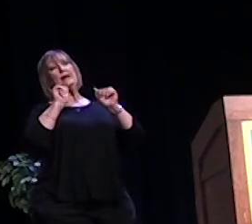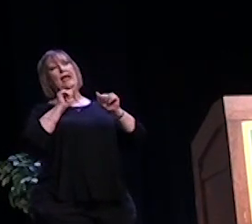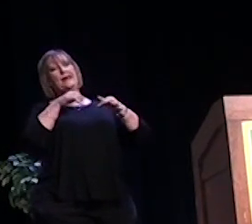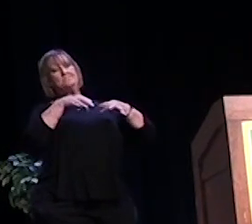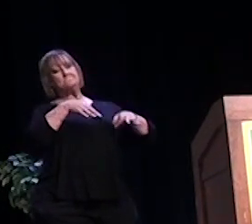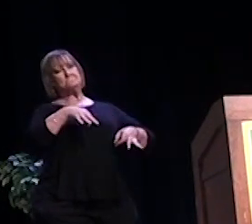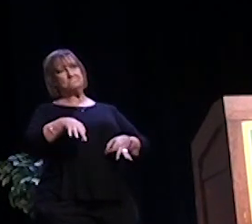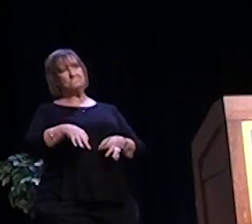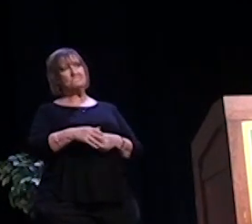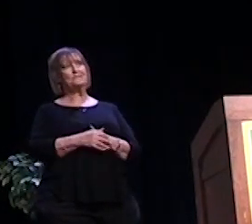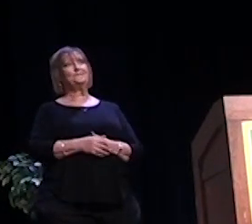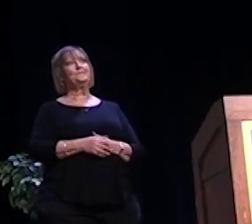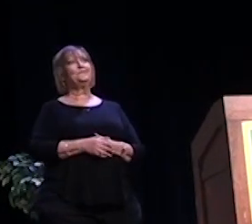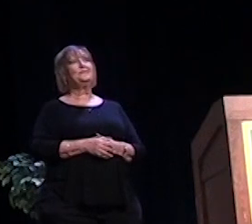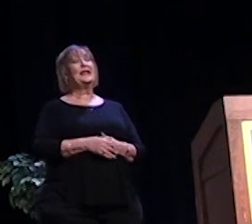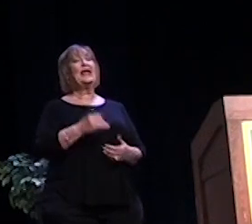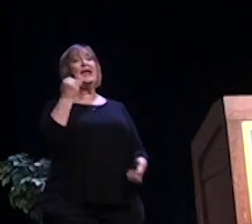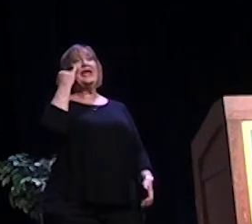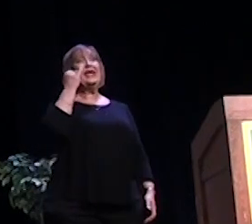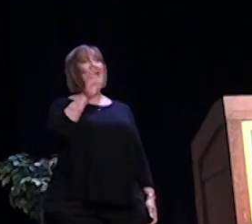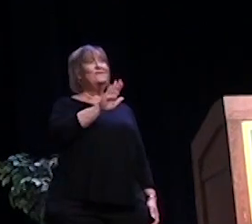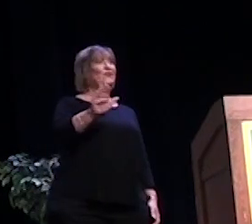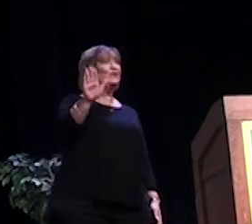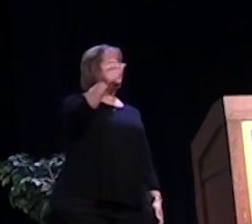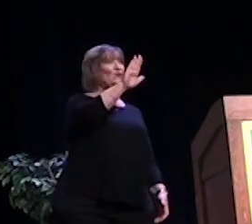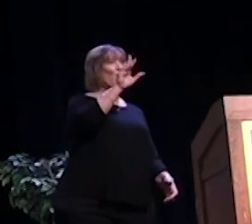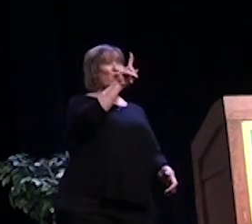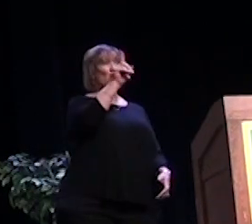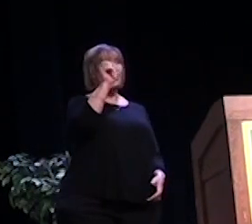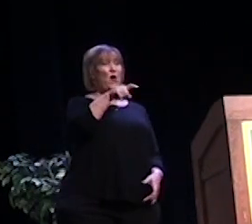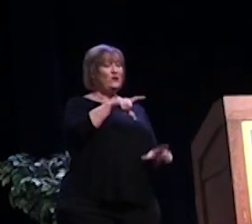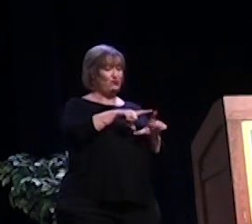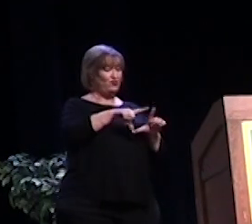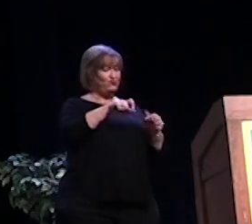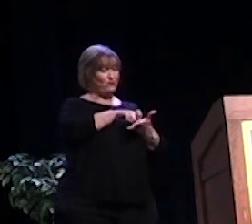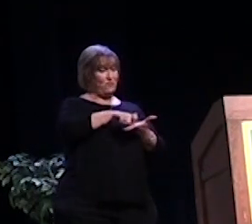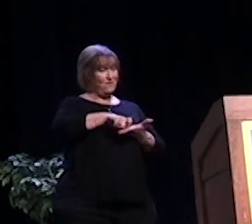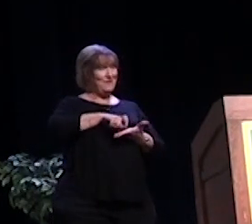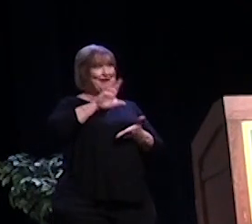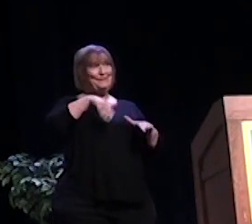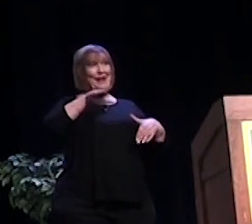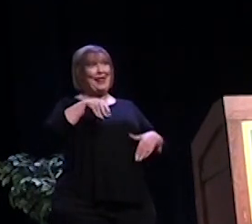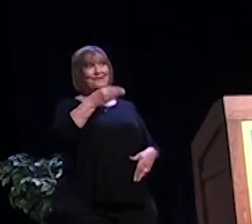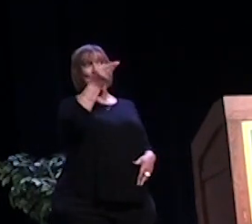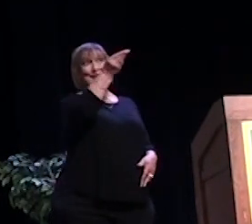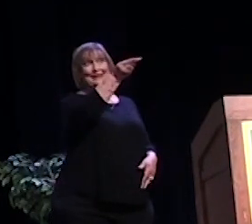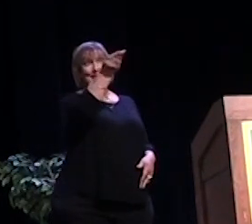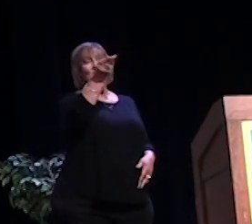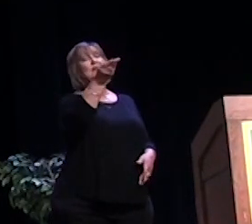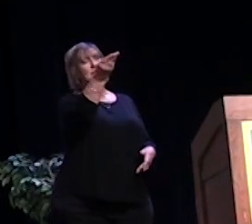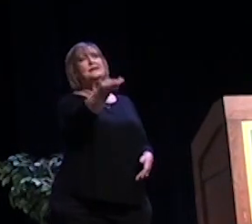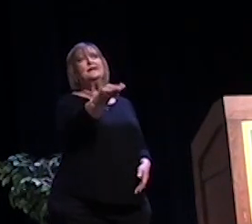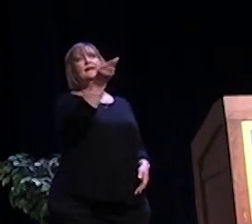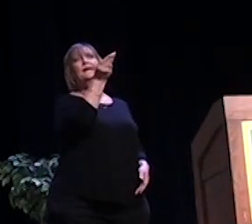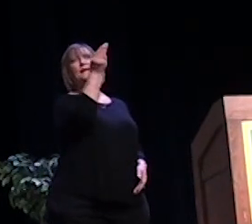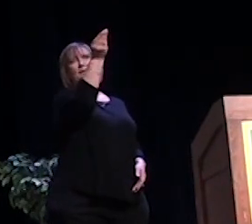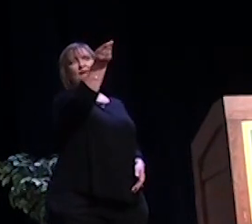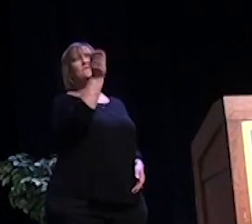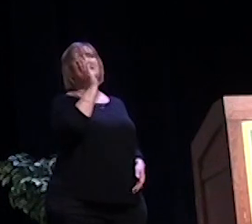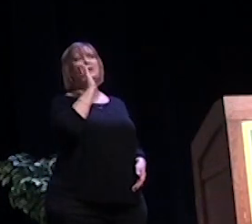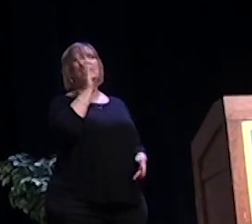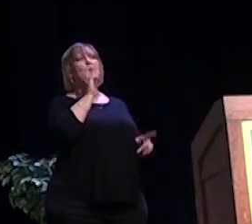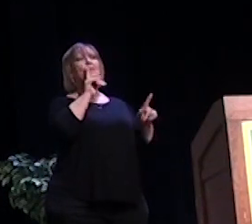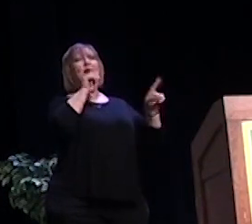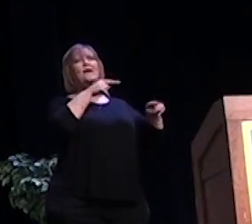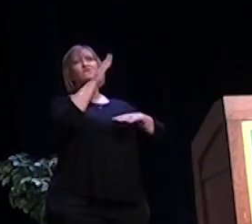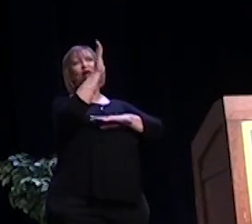questions. If you didn't get a chance to give your question to one of our staff members, you'll be able to find us afterwards. And like I said, we will try and get the answers back to you.